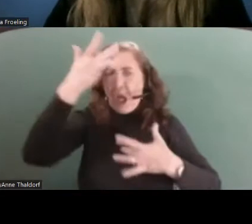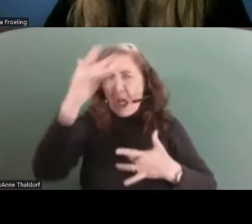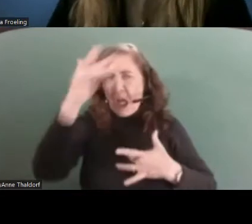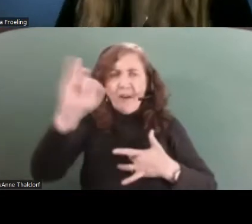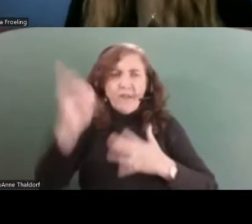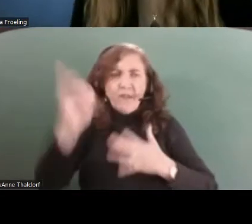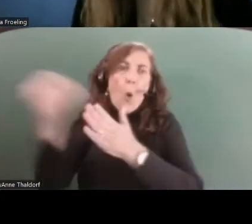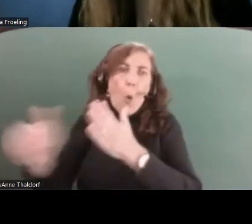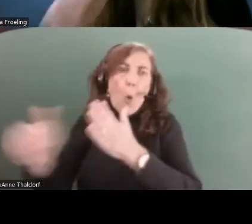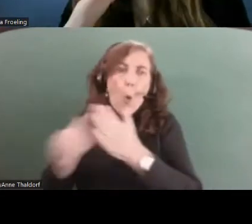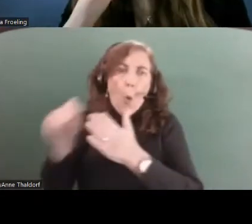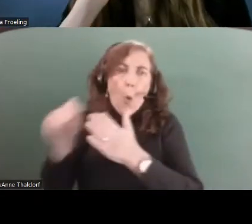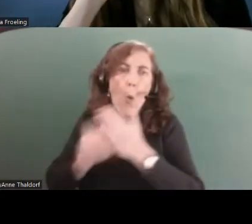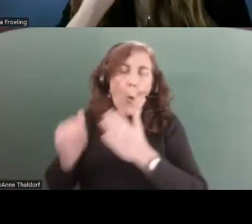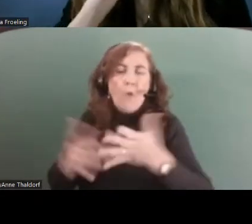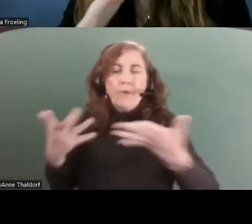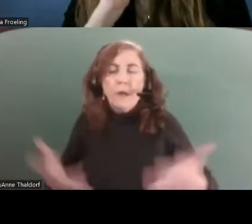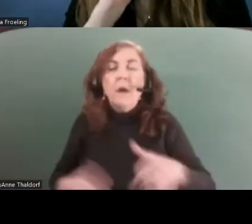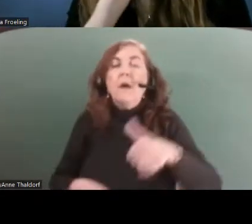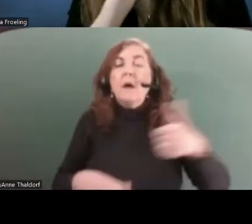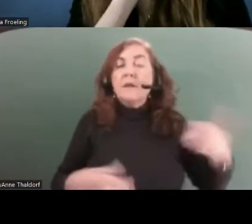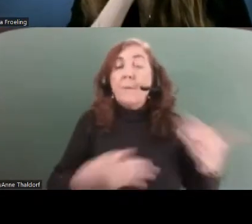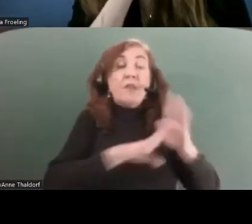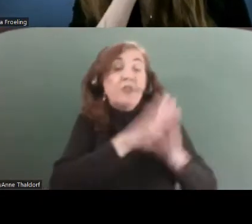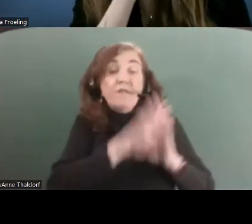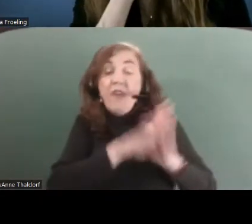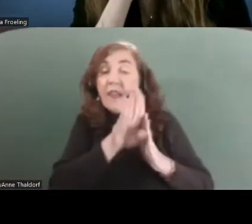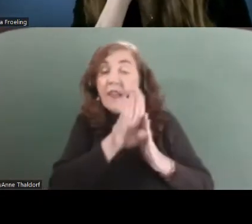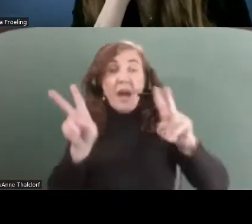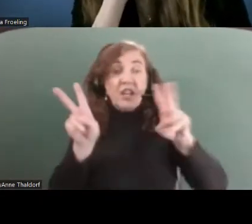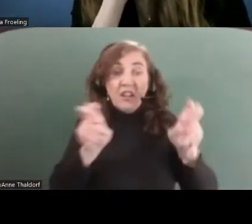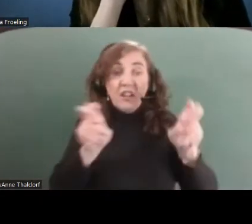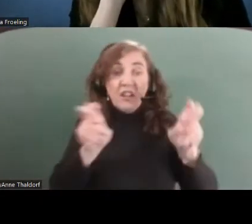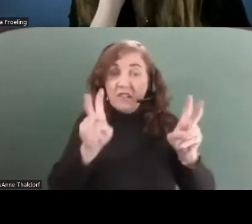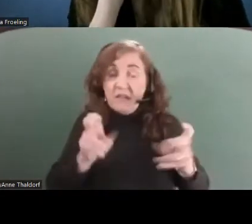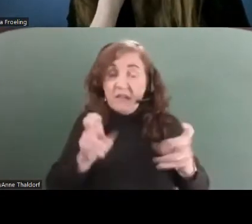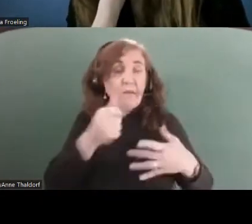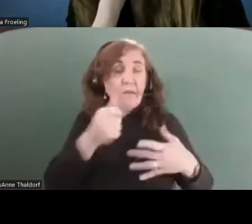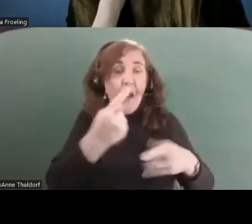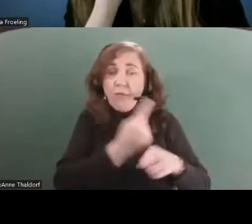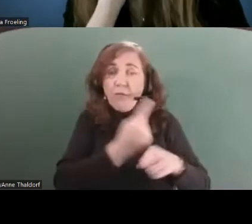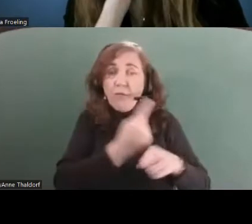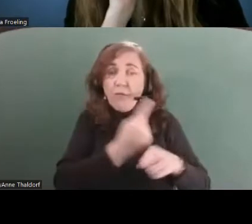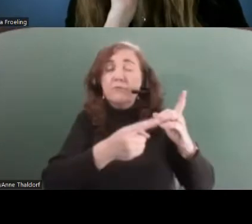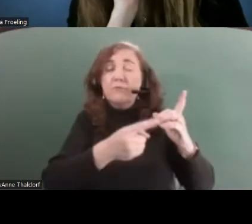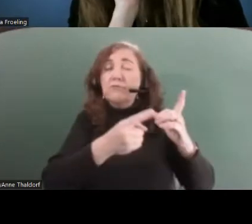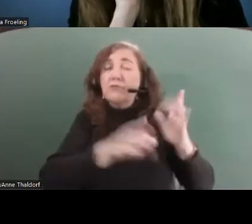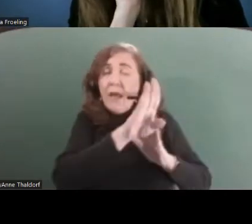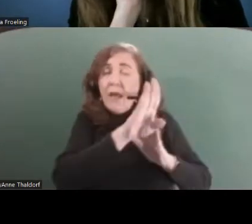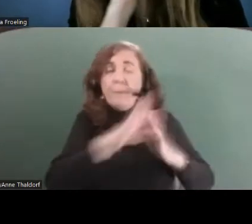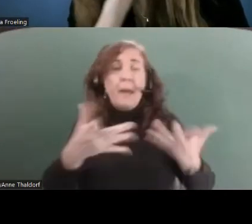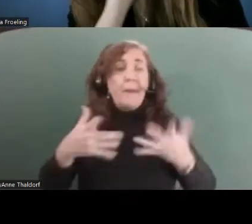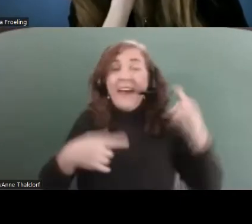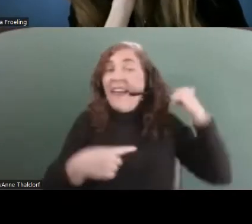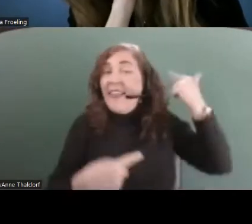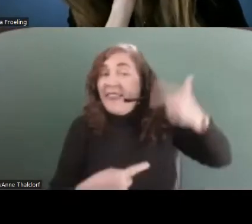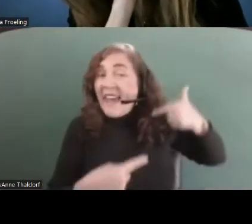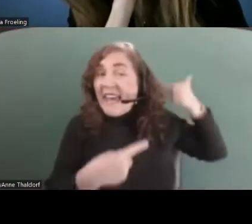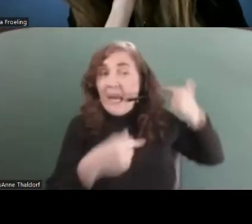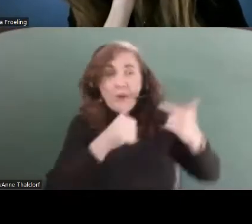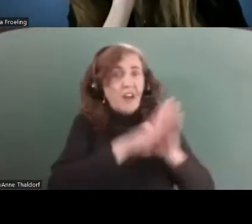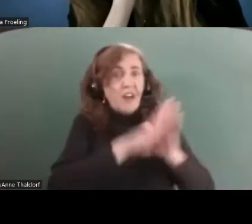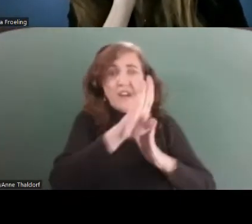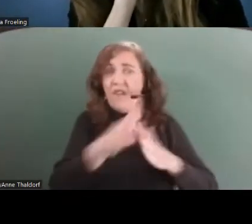abnormalities. Some kids are born like their ear is not completely developed, so they don't have an ear canal or an outside